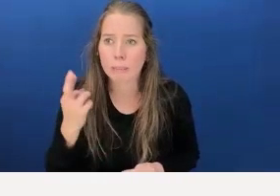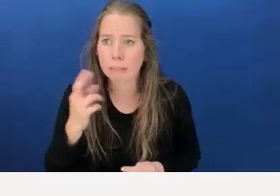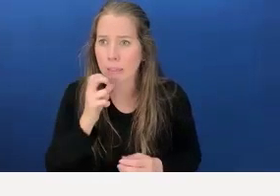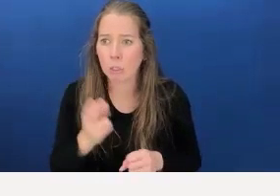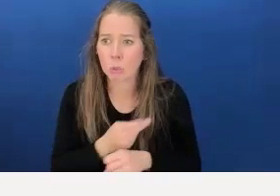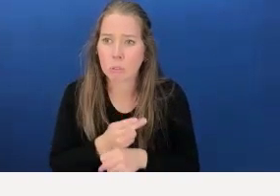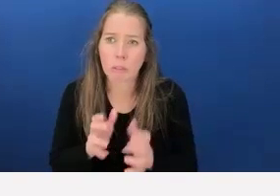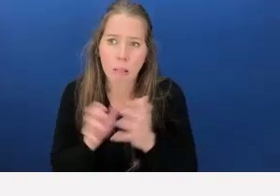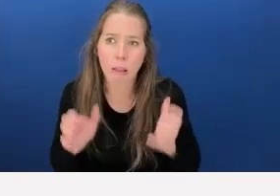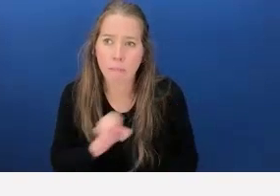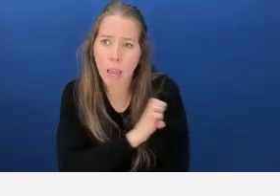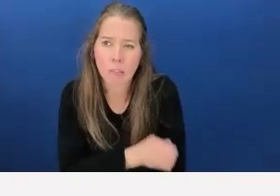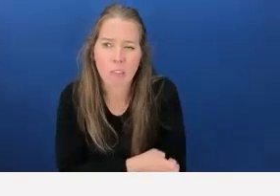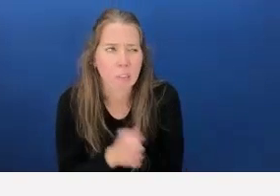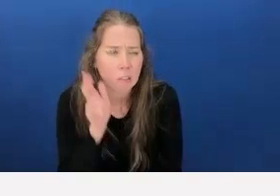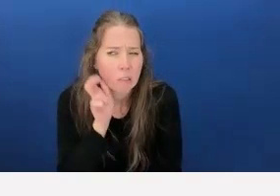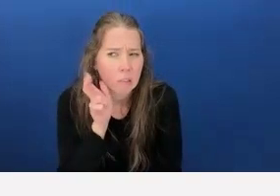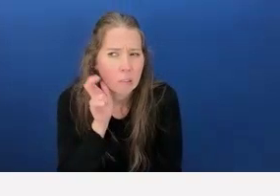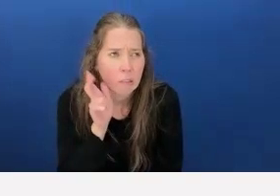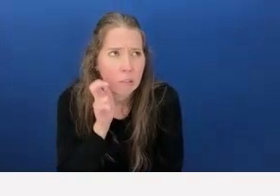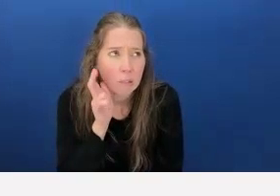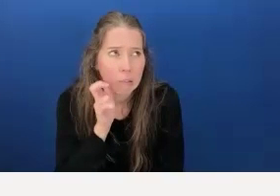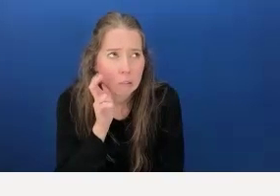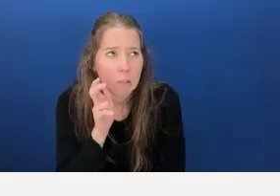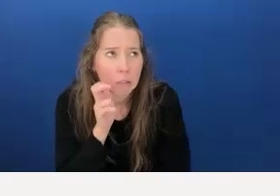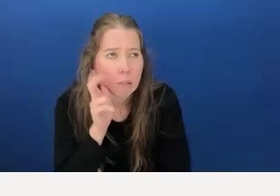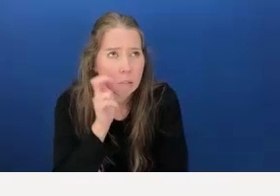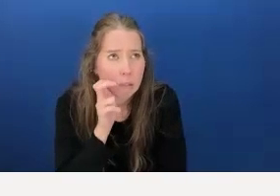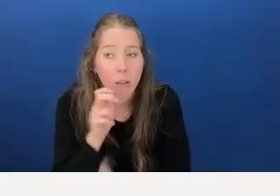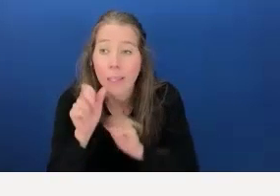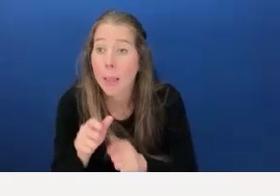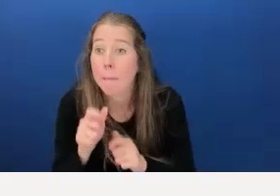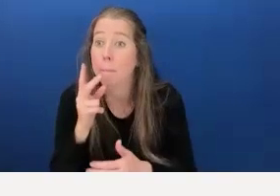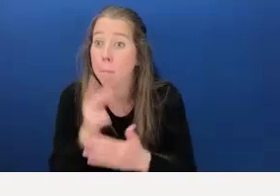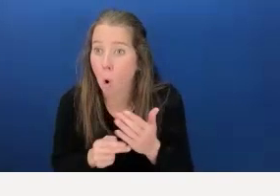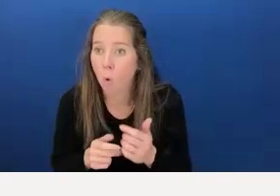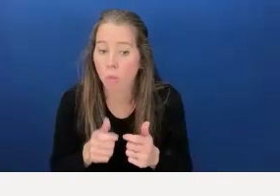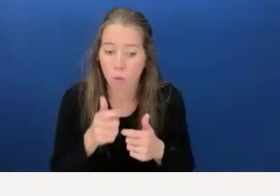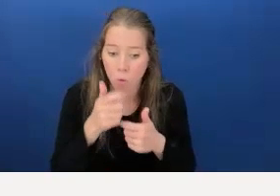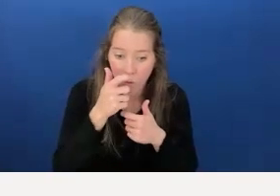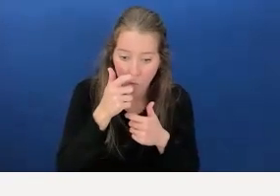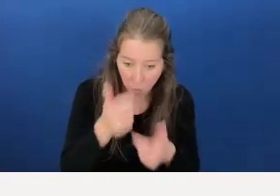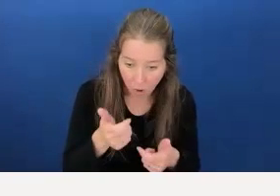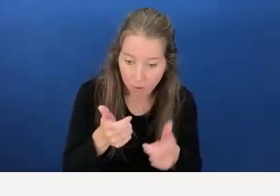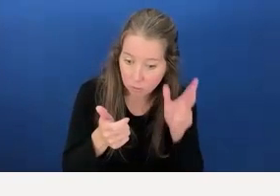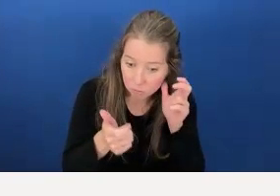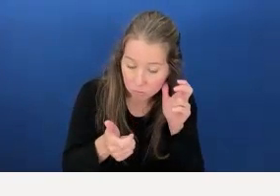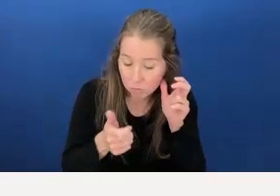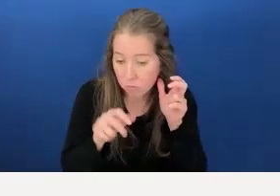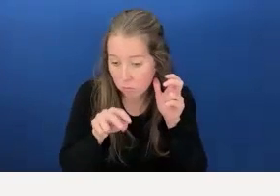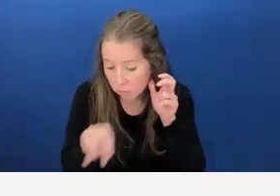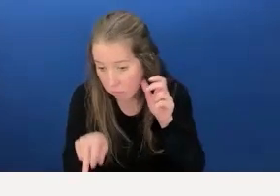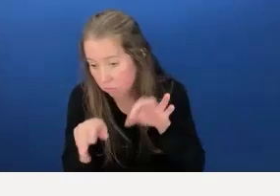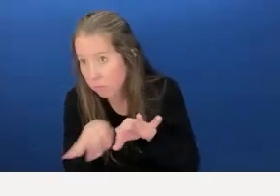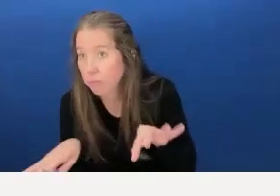energy into listening solely. They can do both. And of course, if it's recorded, they